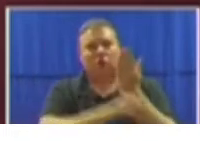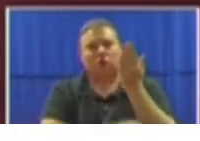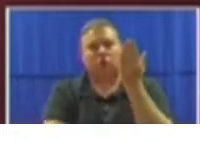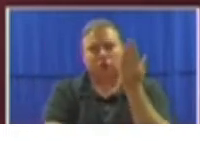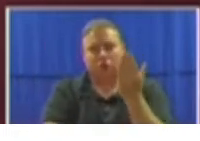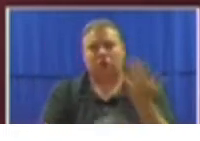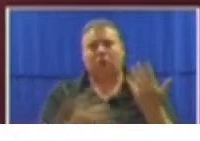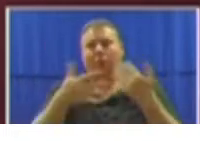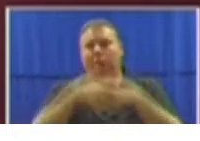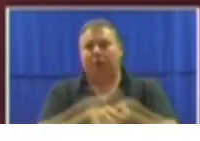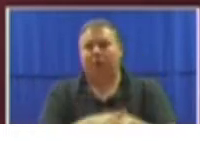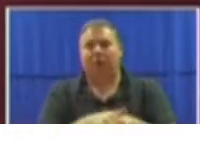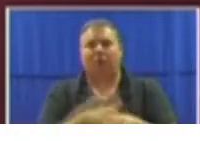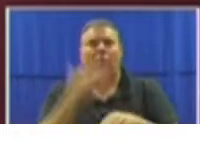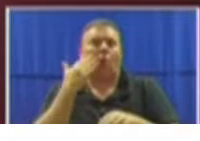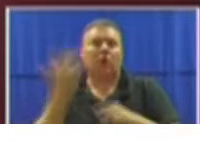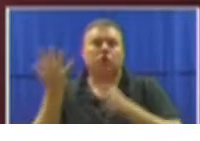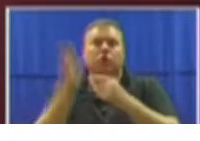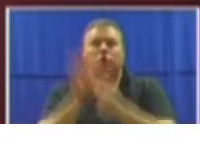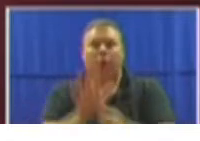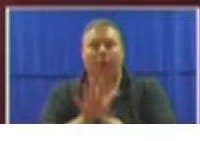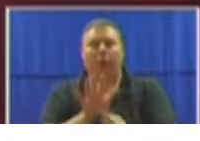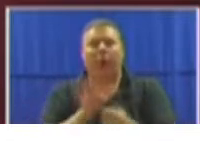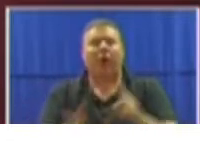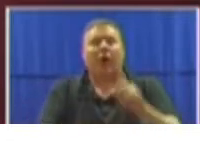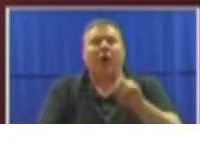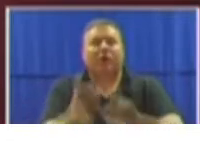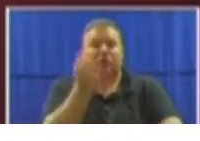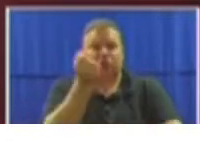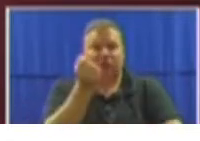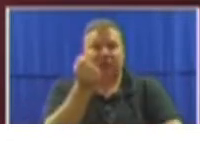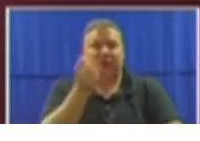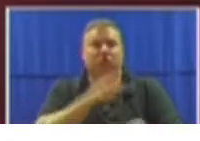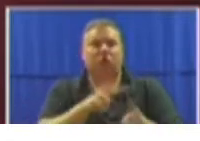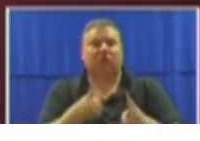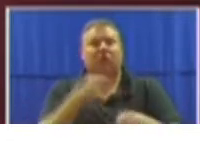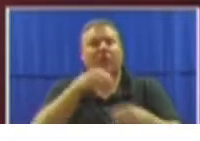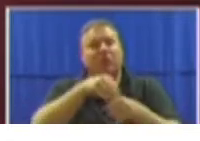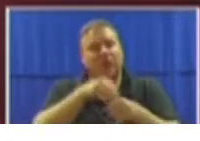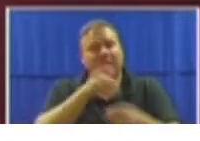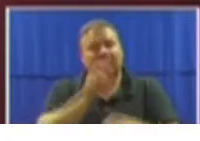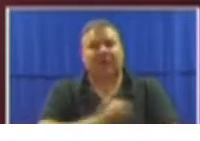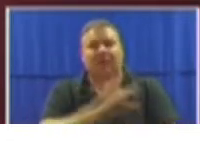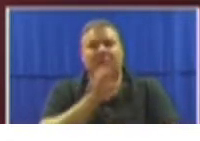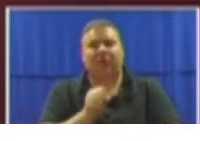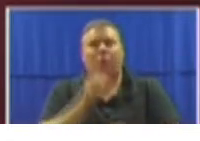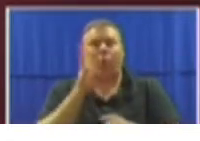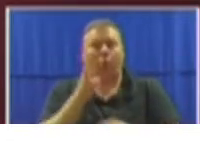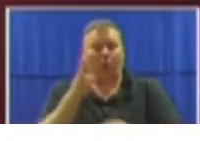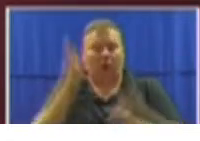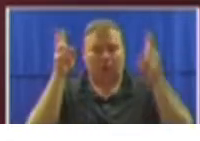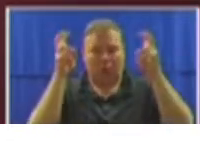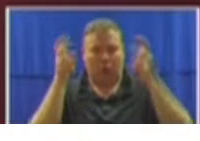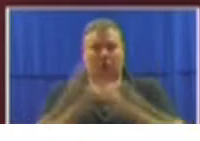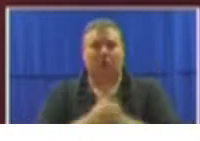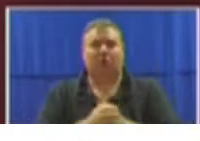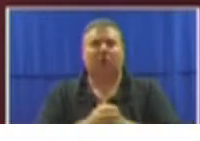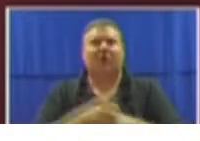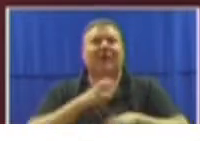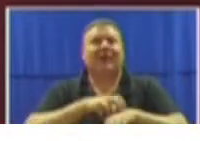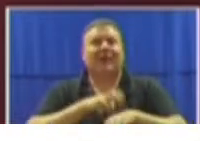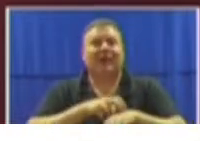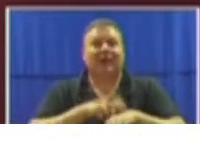constitutionality when they articulate that achieving transformation in South Africa will, and I quote, require a